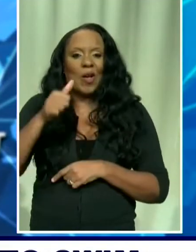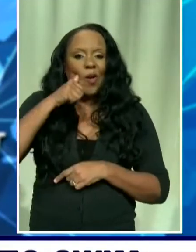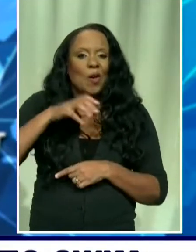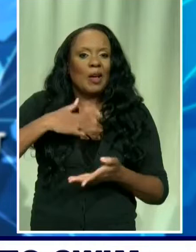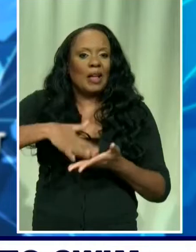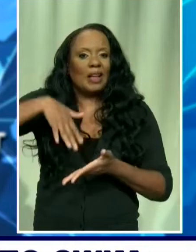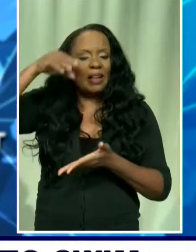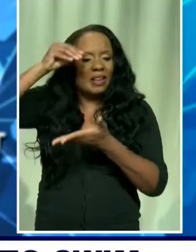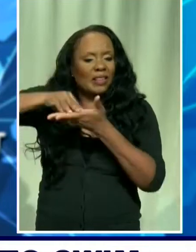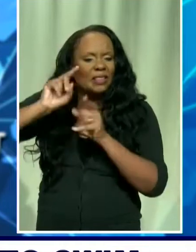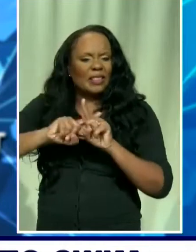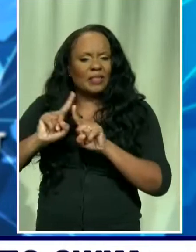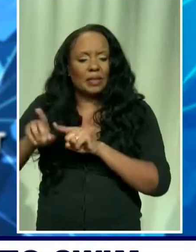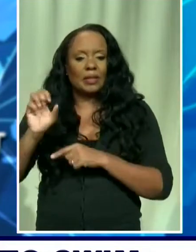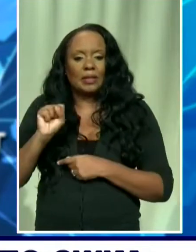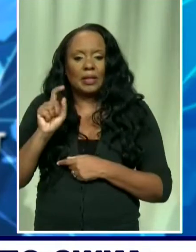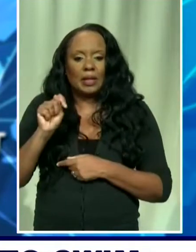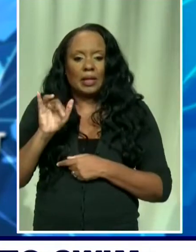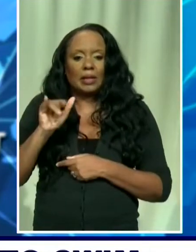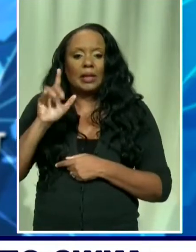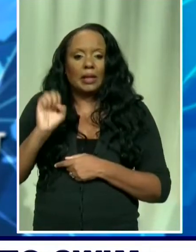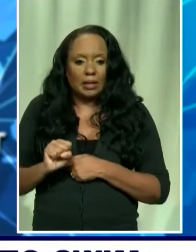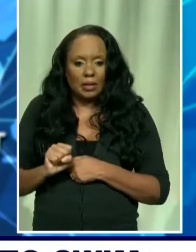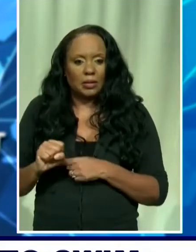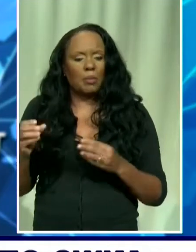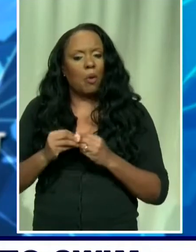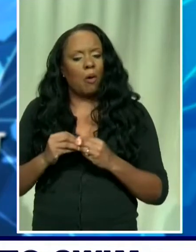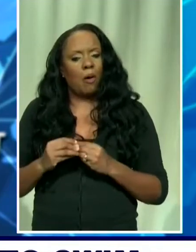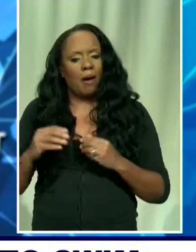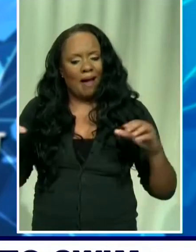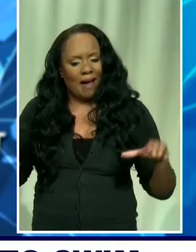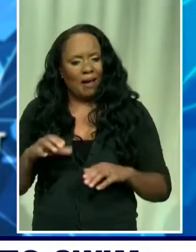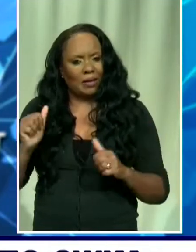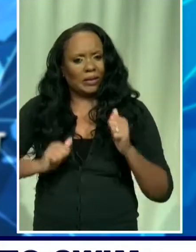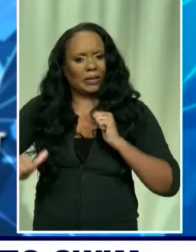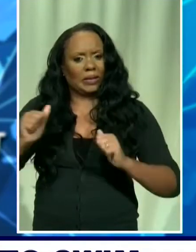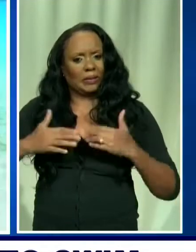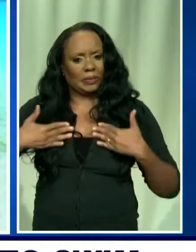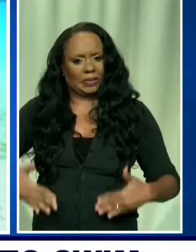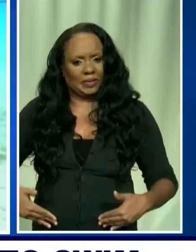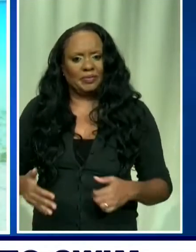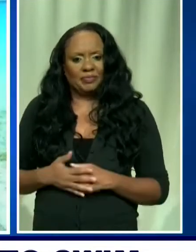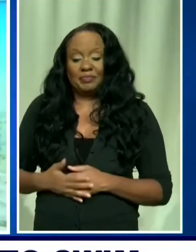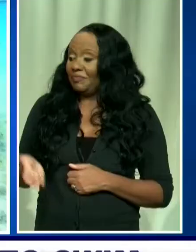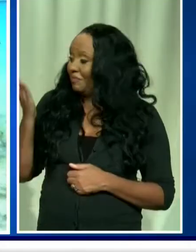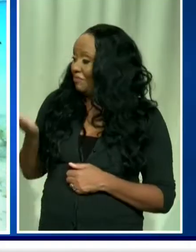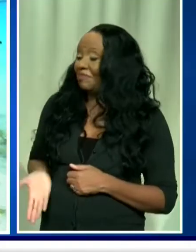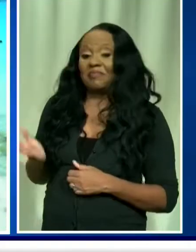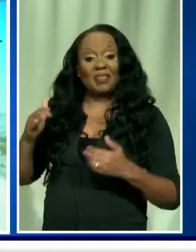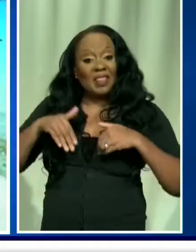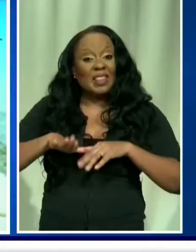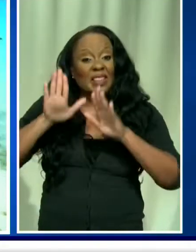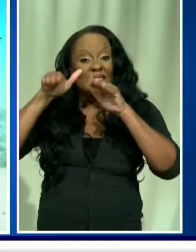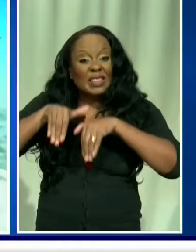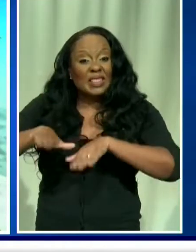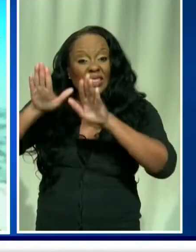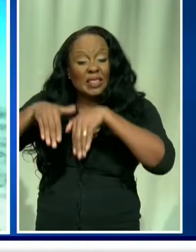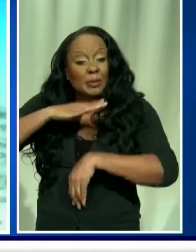learning the various styles of swimming in an effort to stay active. The sea has so many life-giving benefits